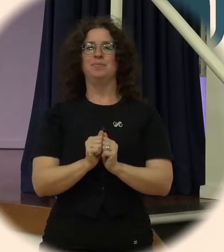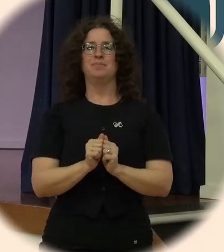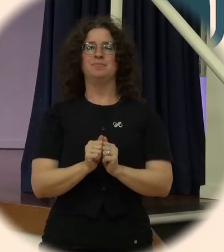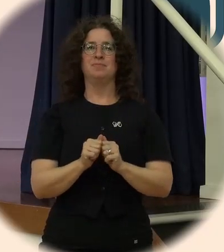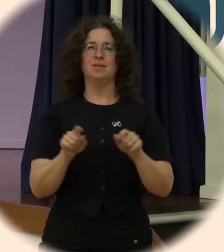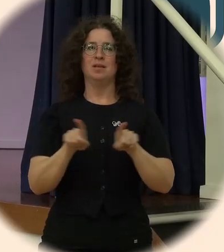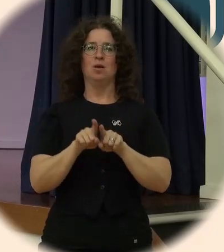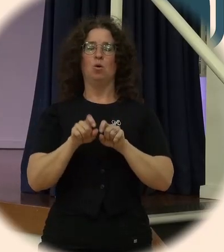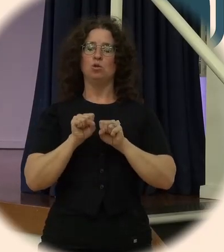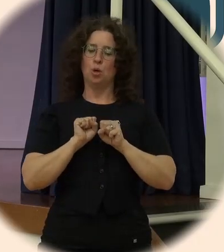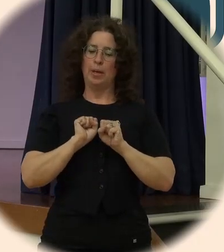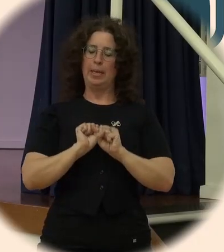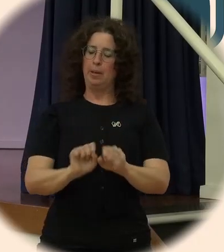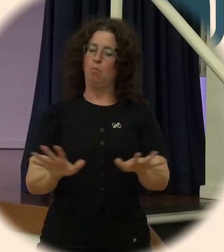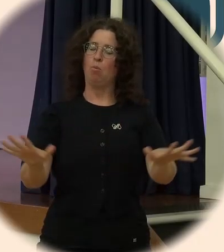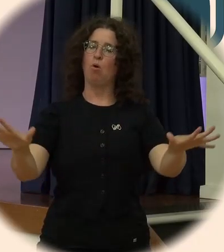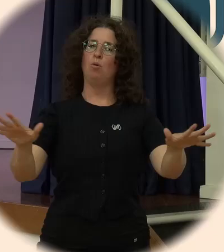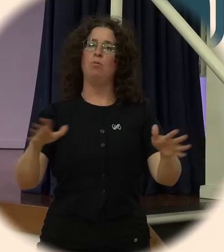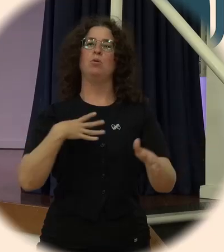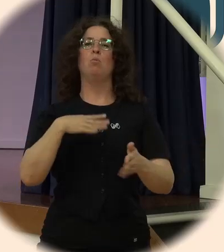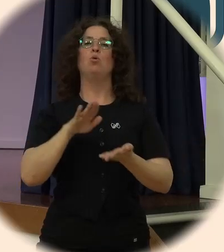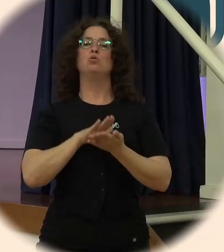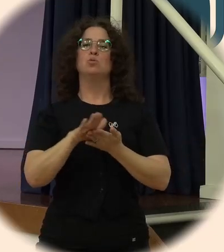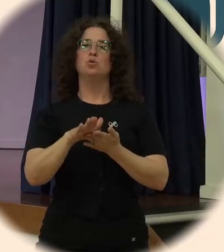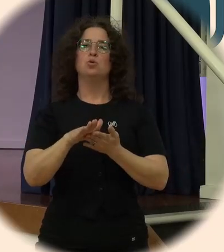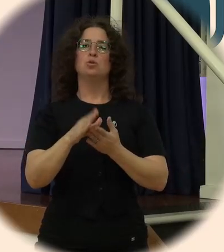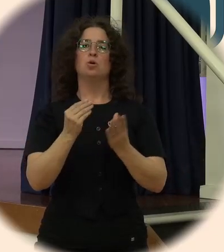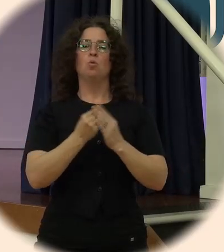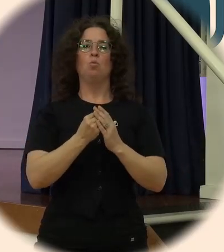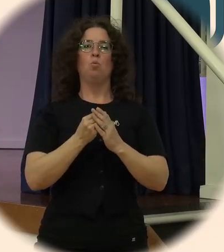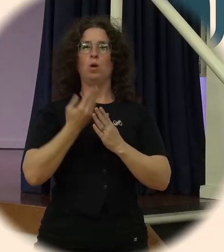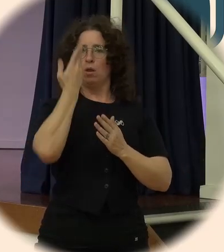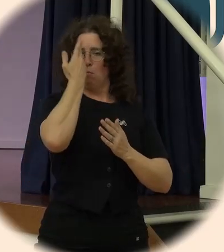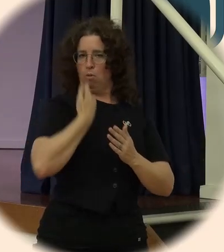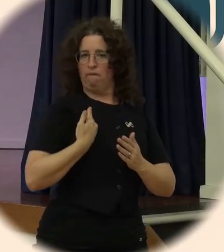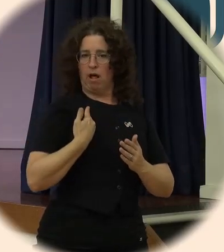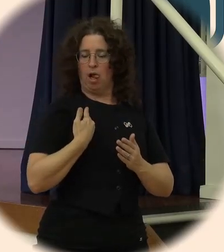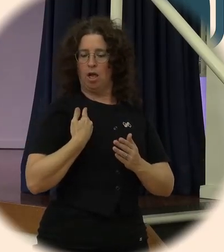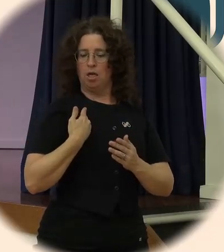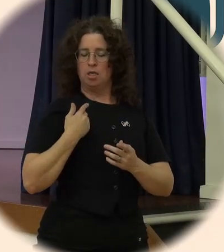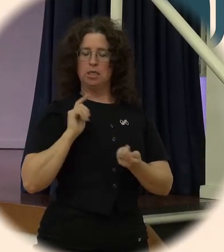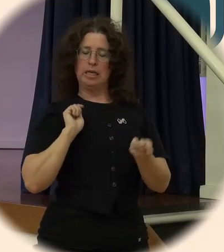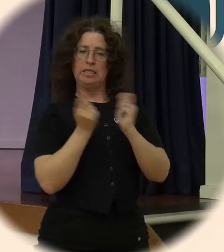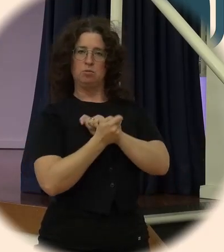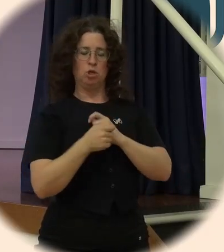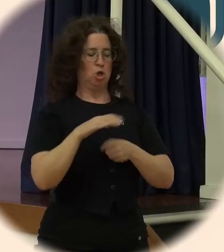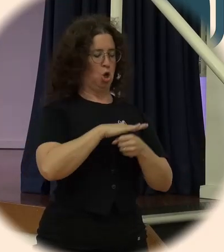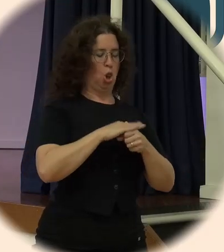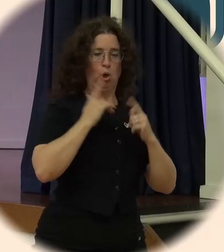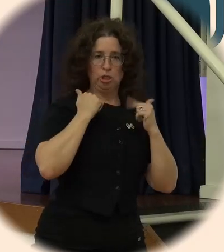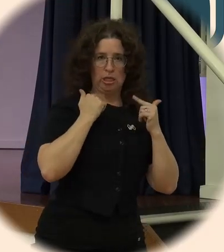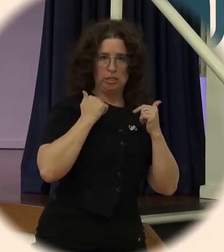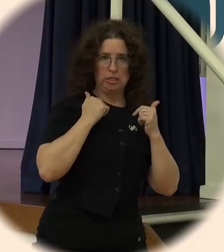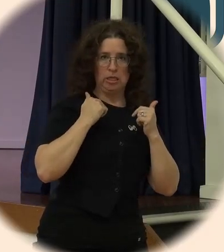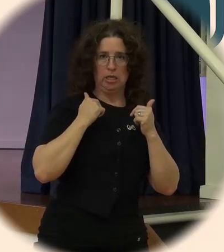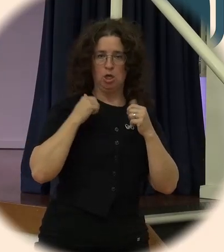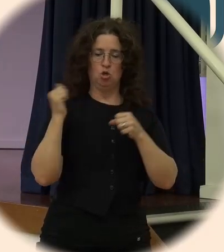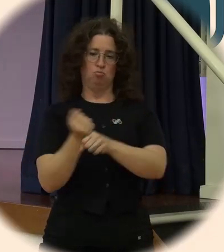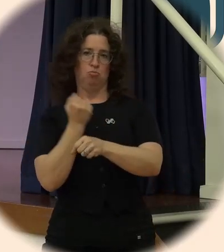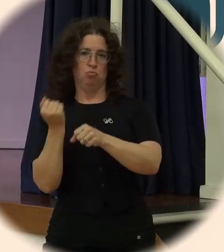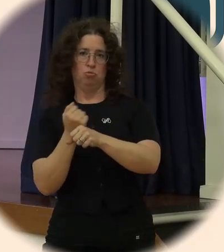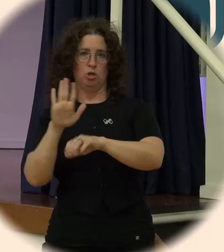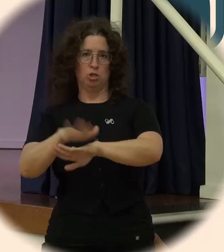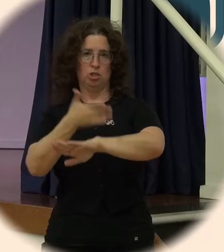and deployment smoother. With profiles in environments, you can easily switch between local testing, staging, and production setups, all without